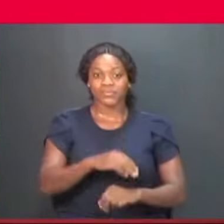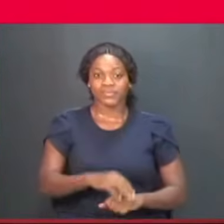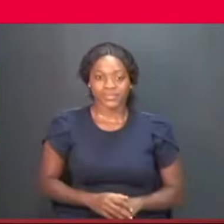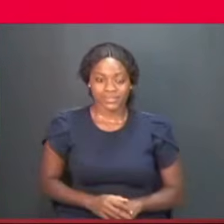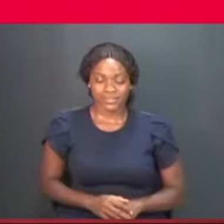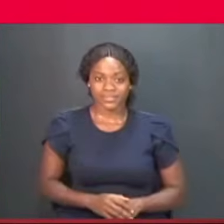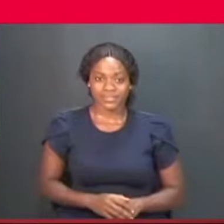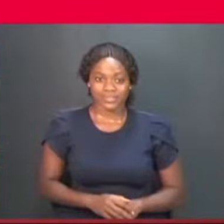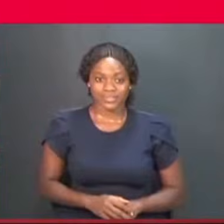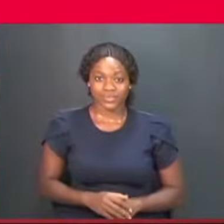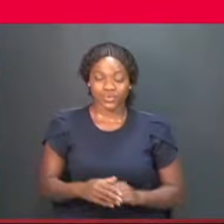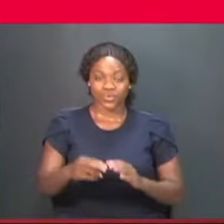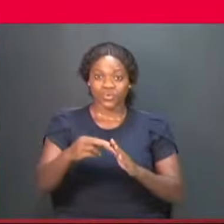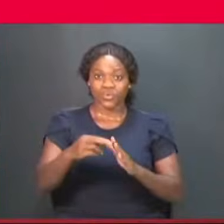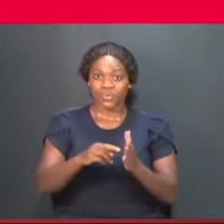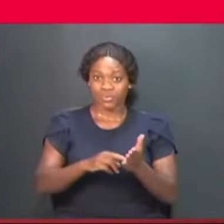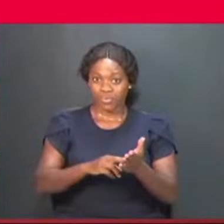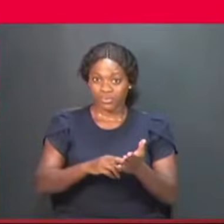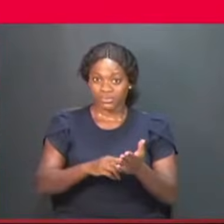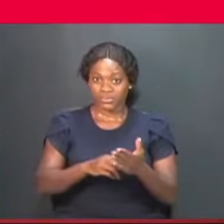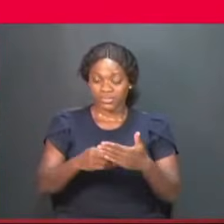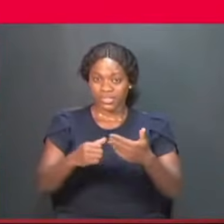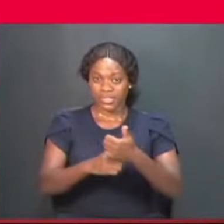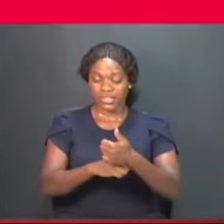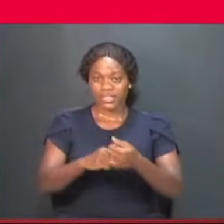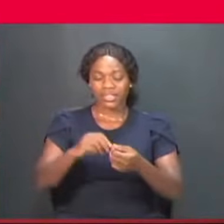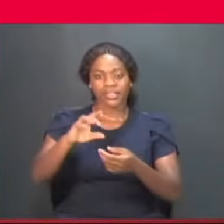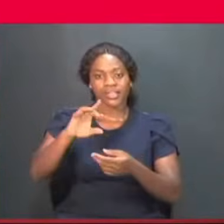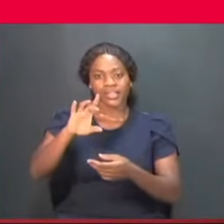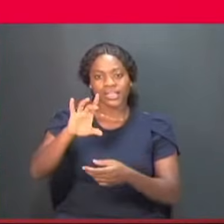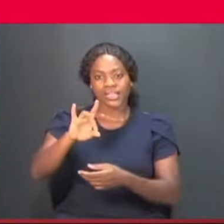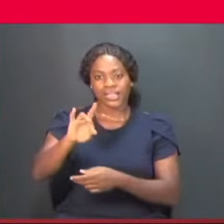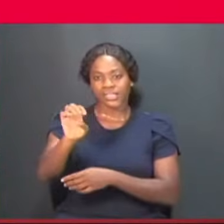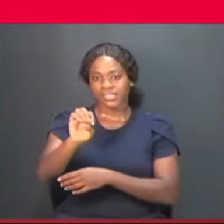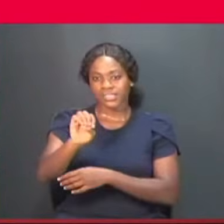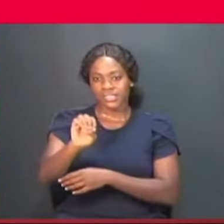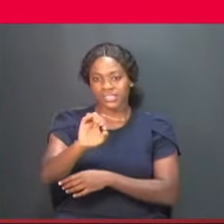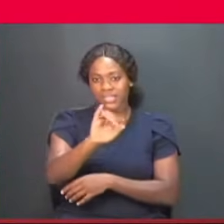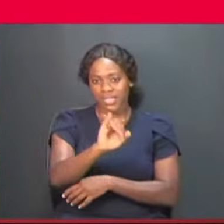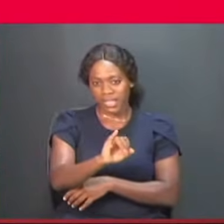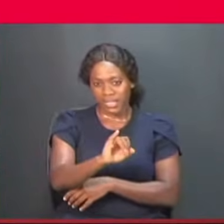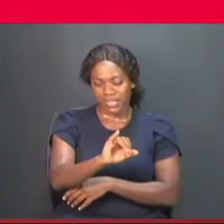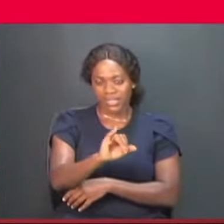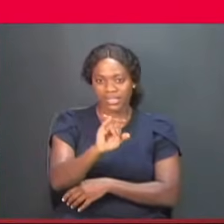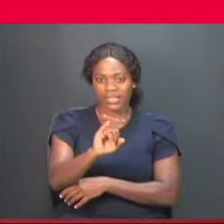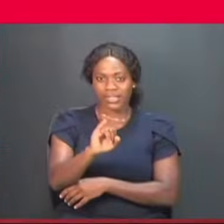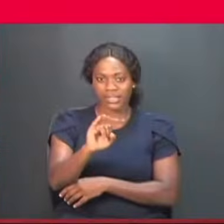reports in item numbered 8E, I,